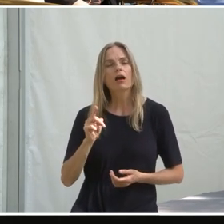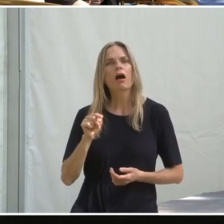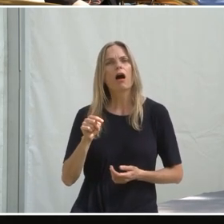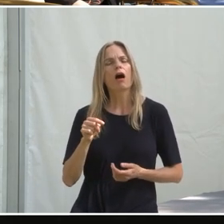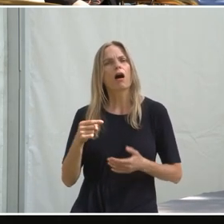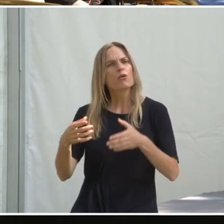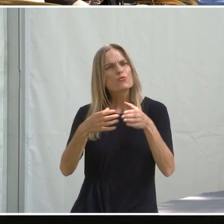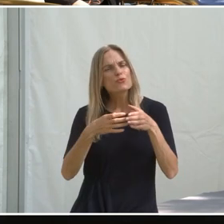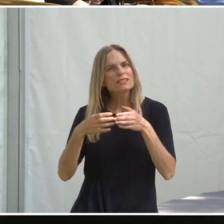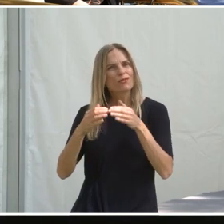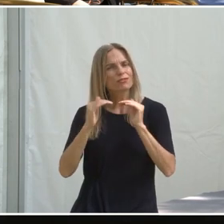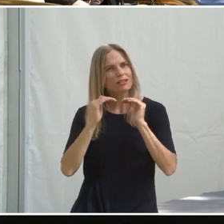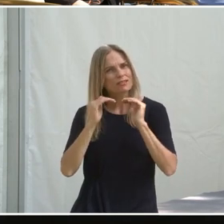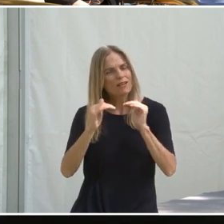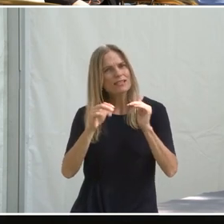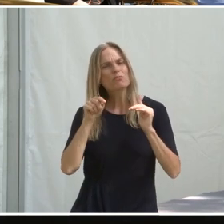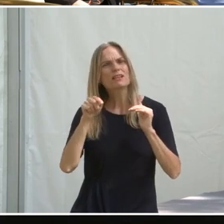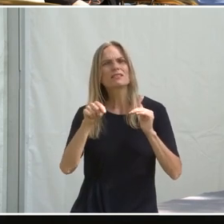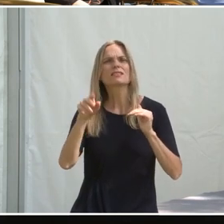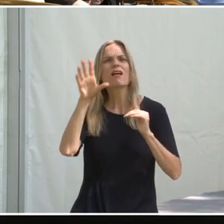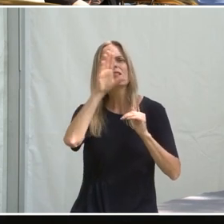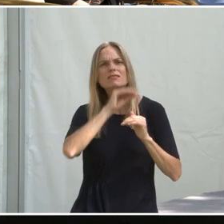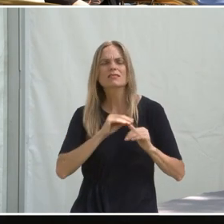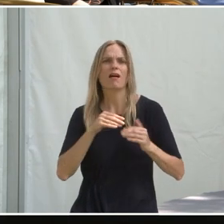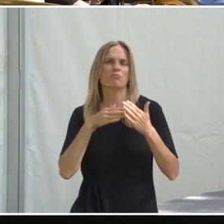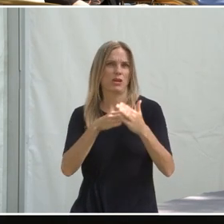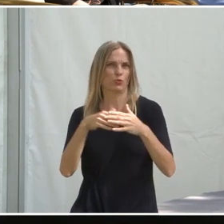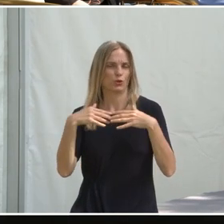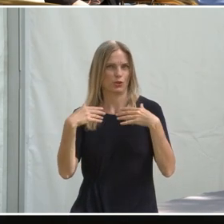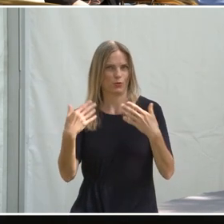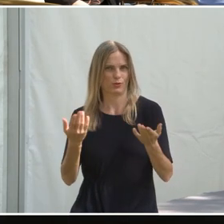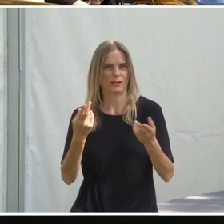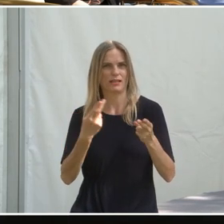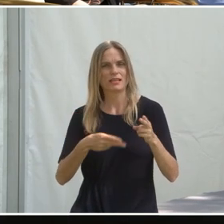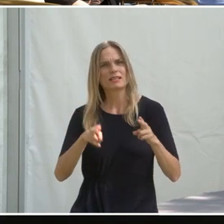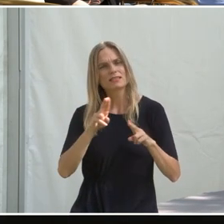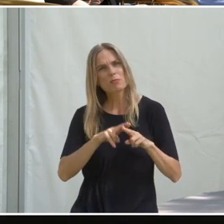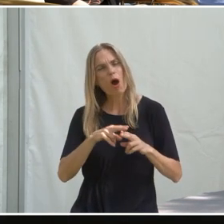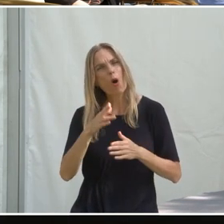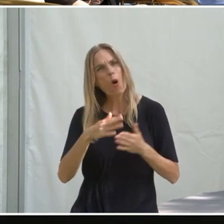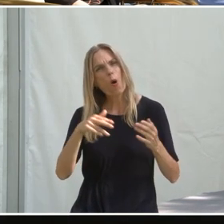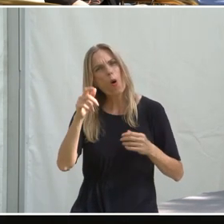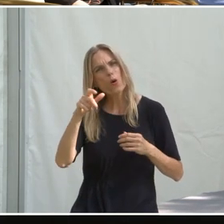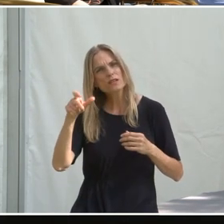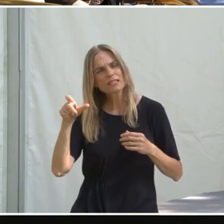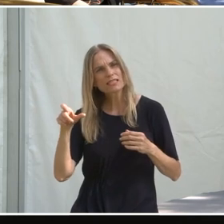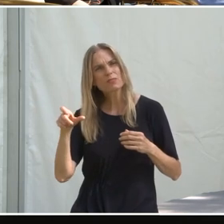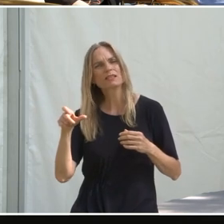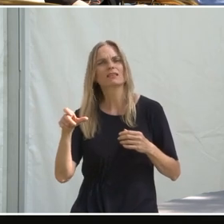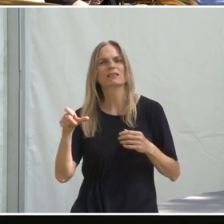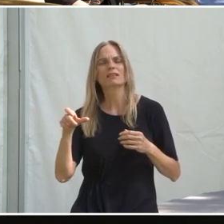those that are in said hole? Because we often talk about sort of passive solutions that require the person in that hole to reach out